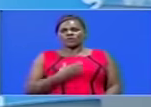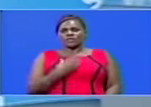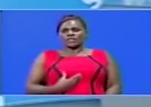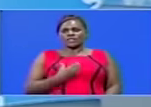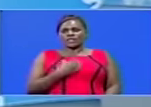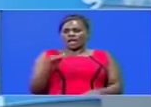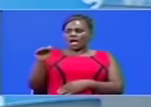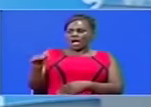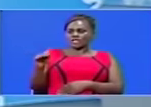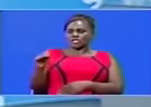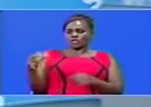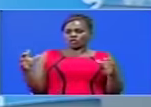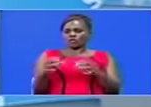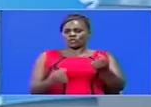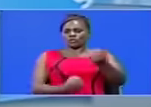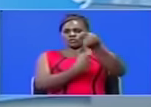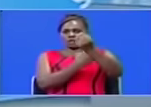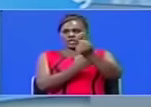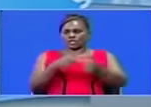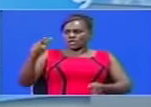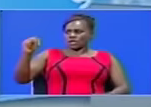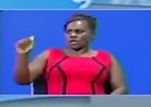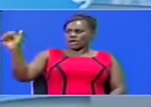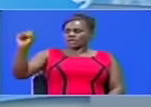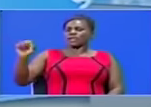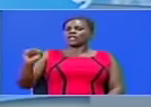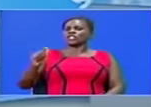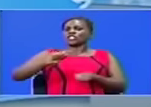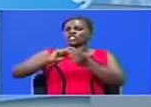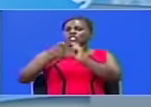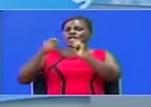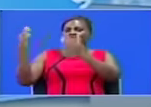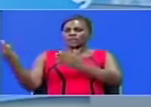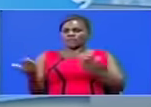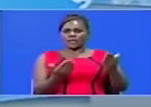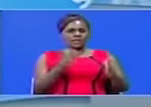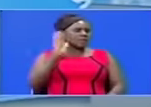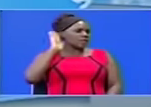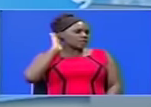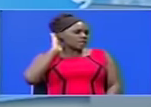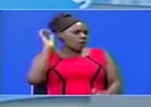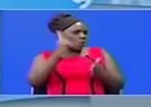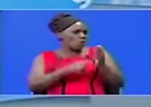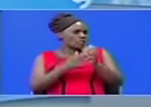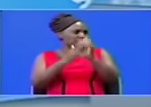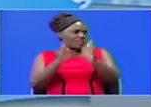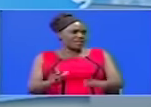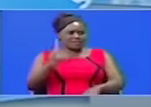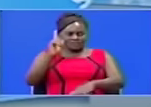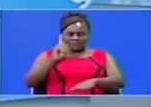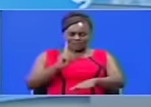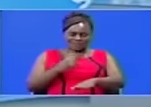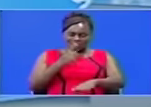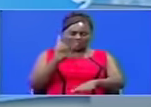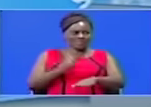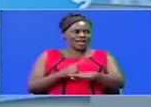asking residents to bank on NASA to deliver desired changes. Let's listen in to what some of the leaders had to say during that tour